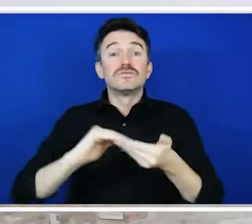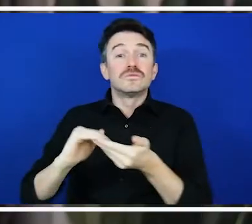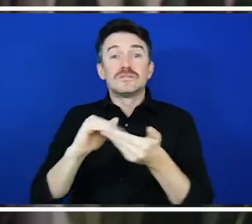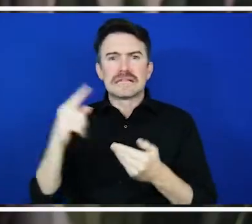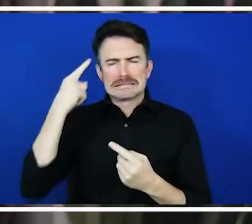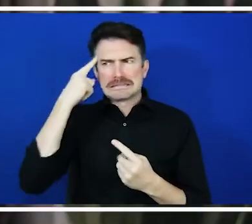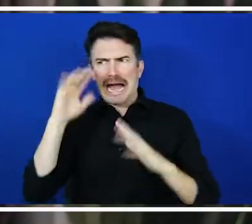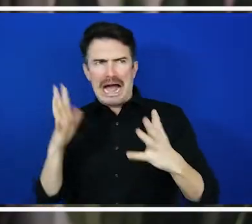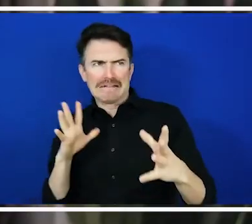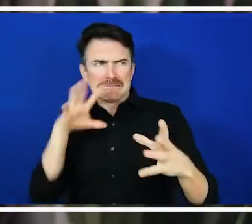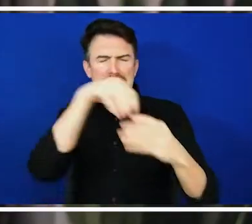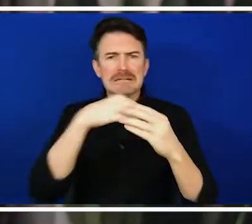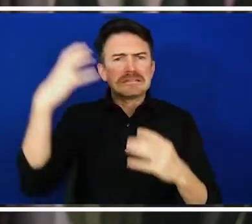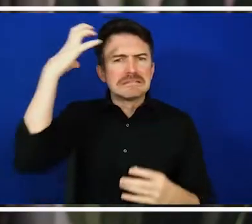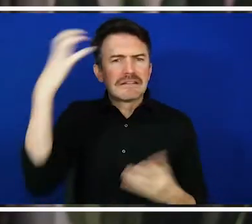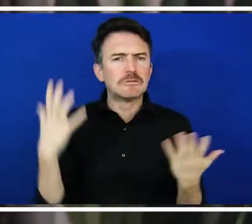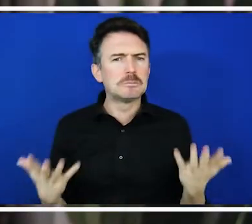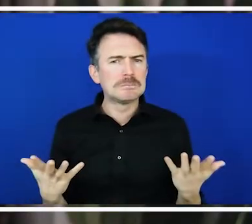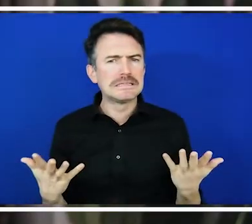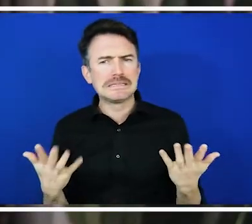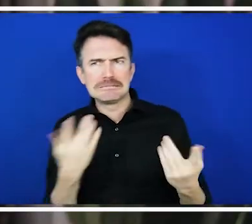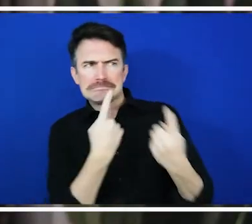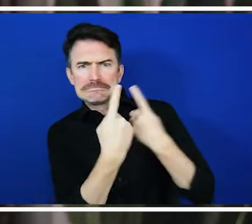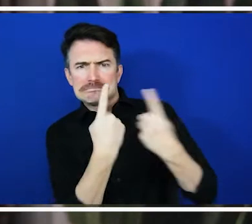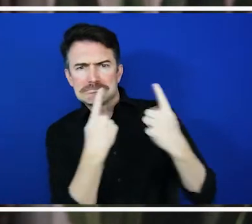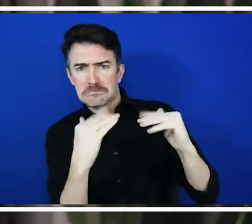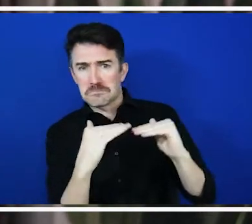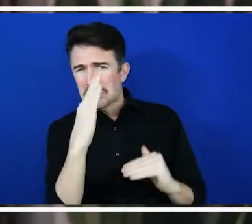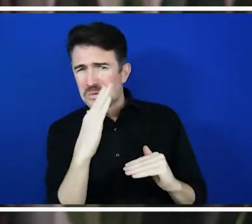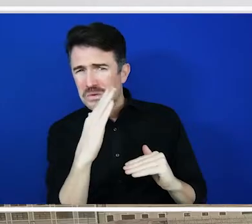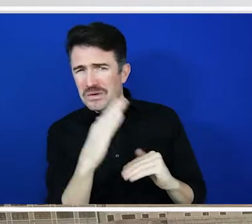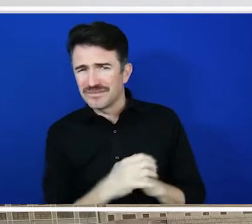pandemic, OPDs realized we had to get involved with the government.